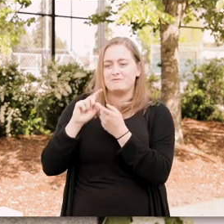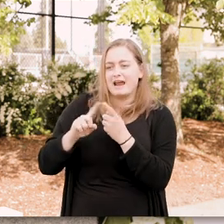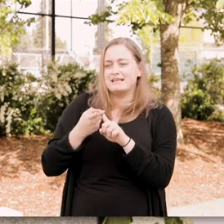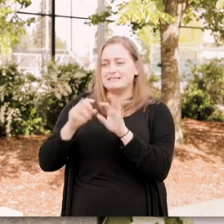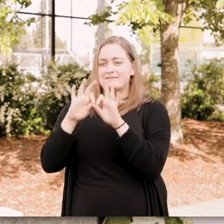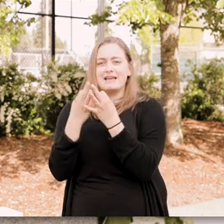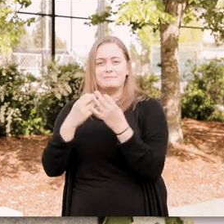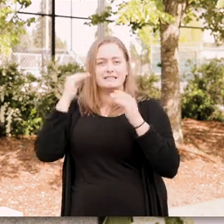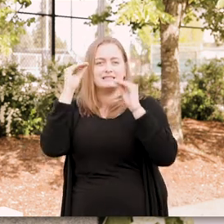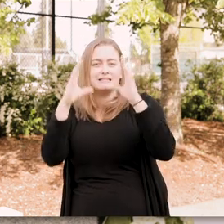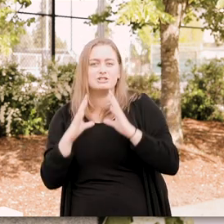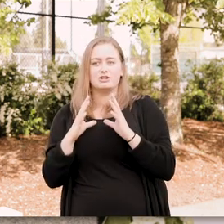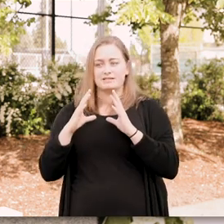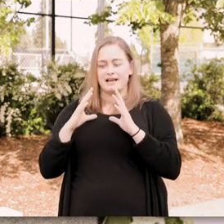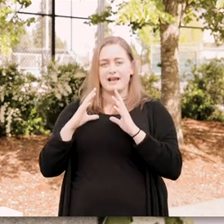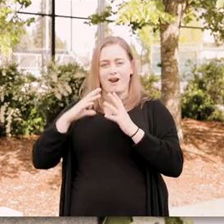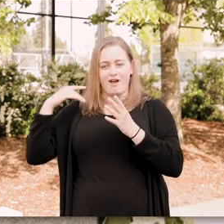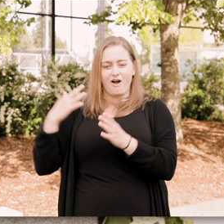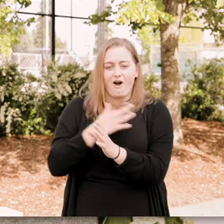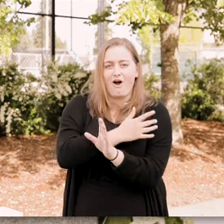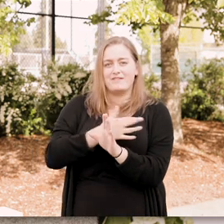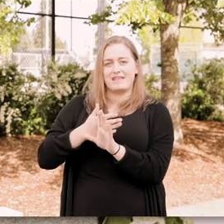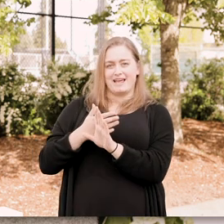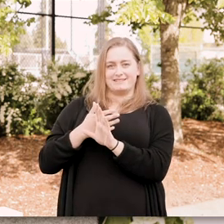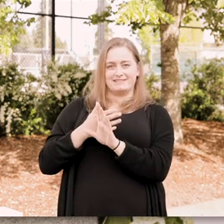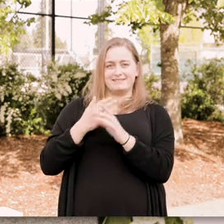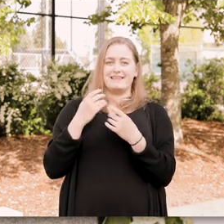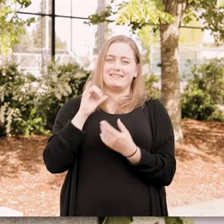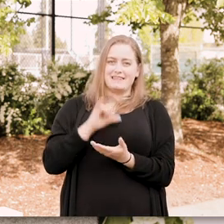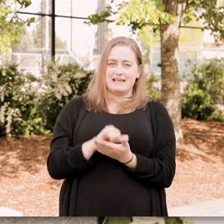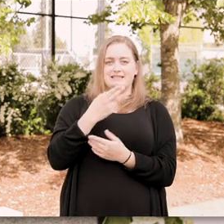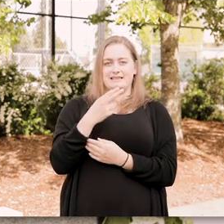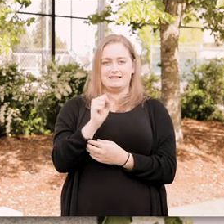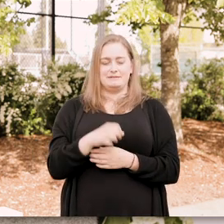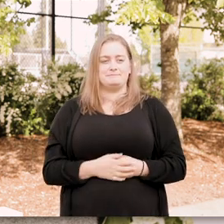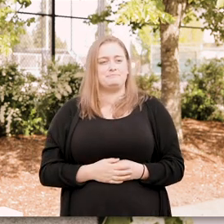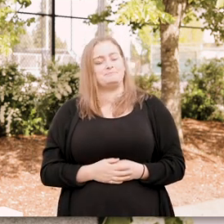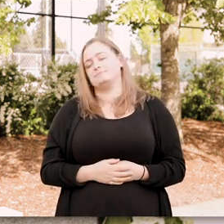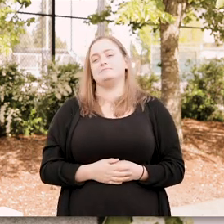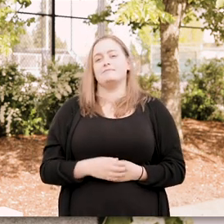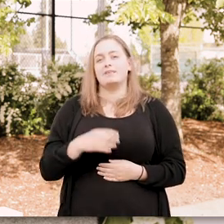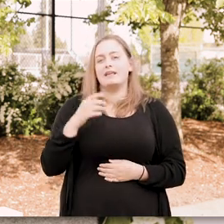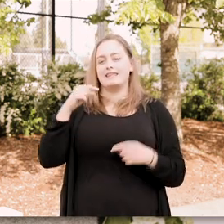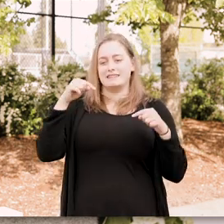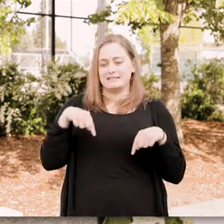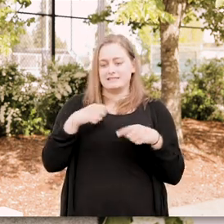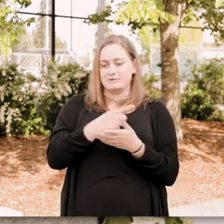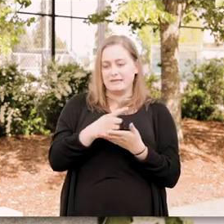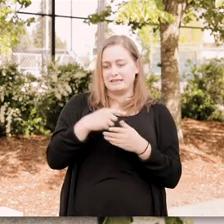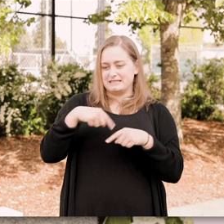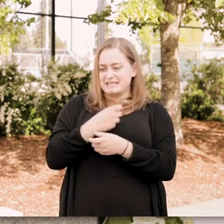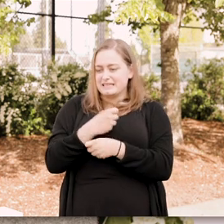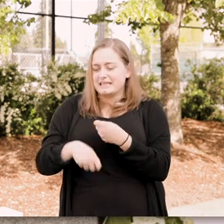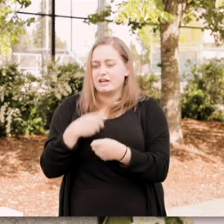uncertainty in the world, we have no idea what to expect next. But if this year, this week, has taught us anything, It's that